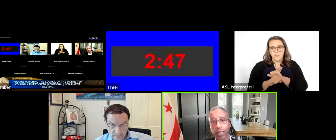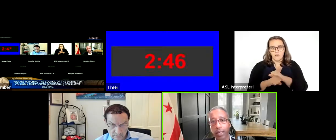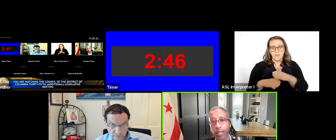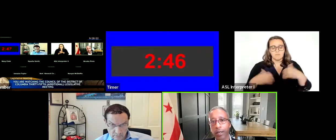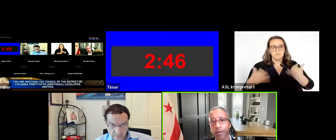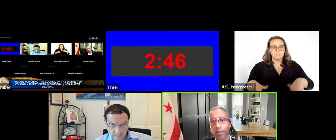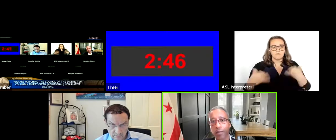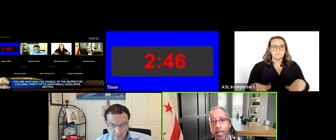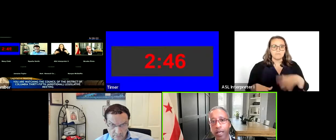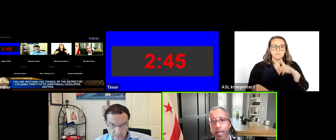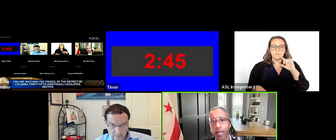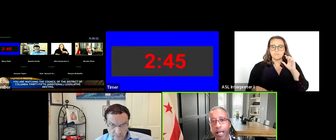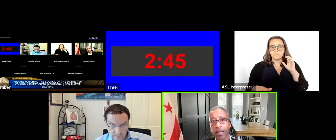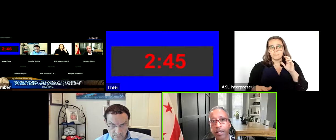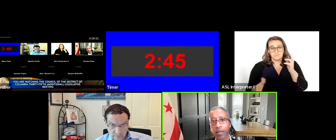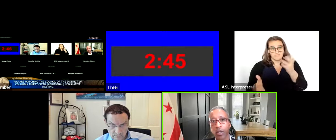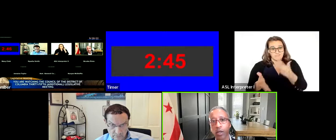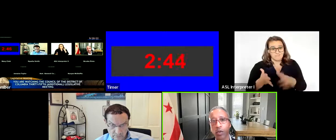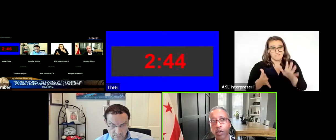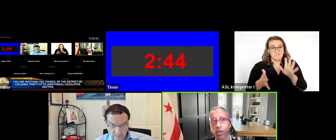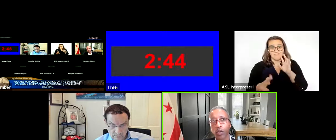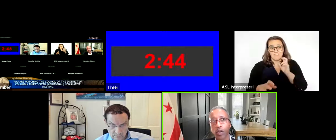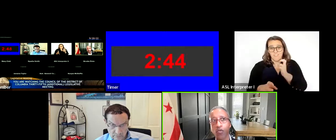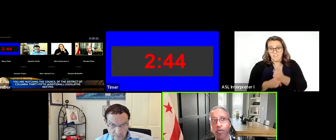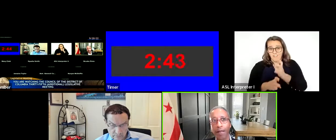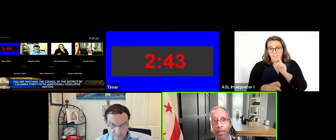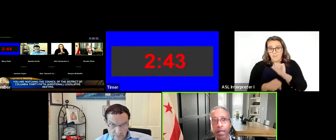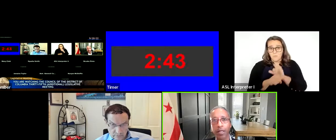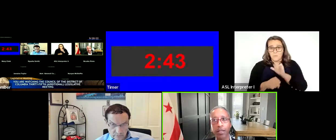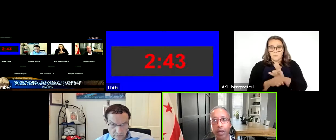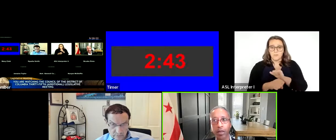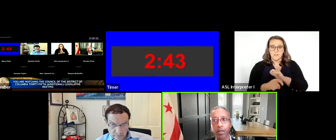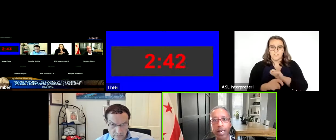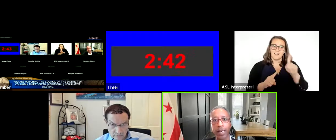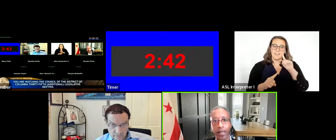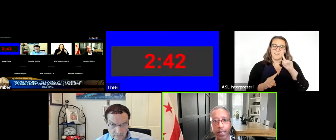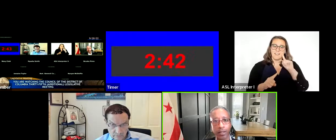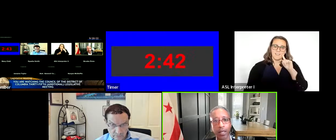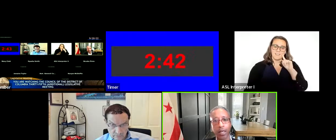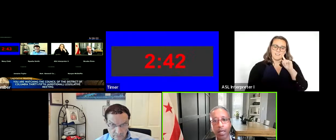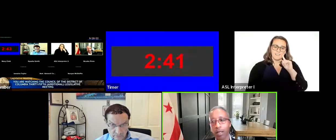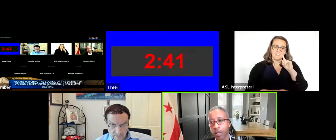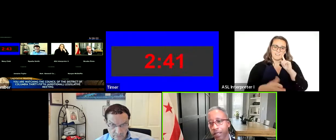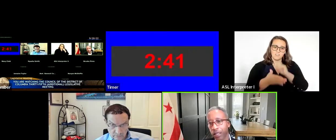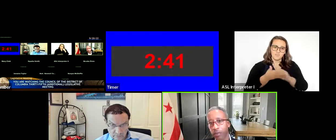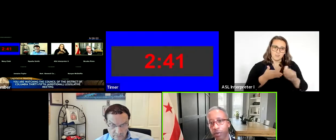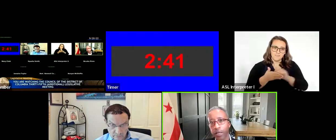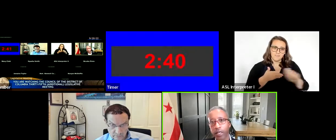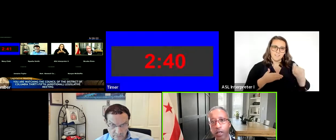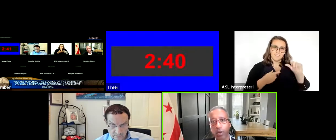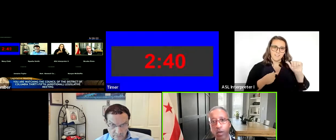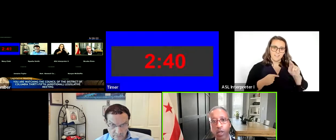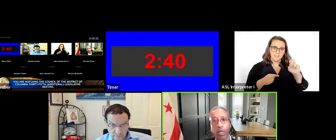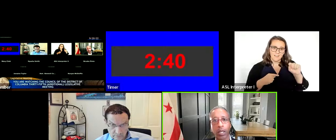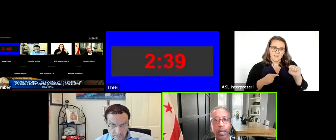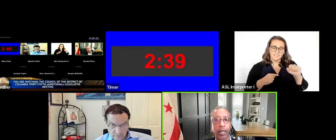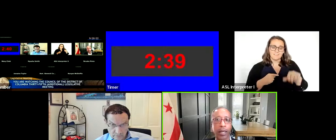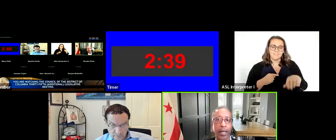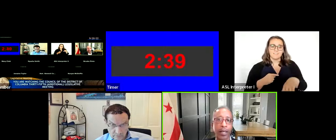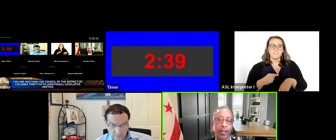work, and I think the drafting that has occurred in the ANS that Councilmember